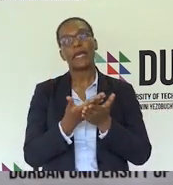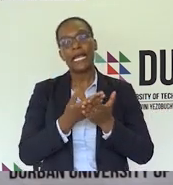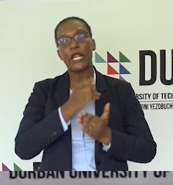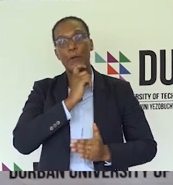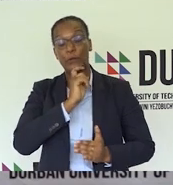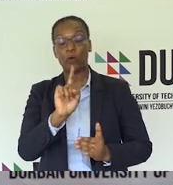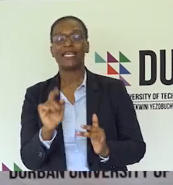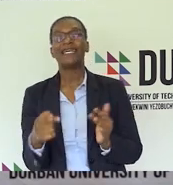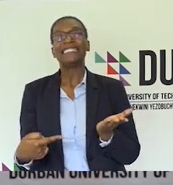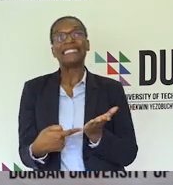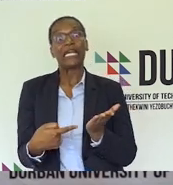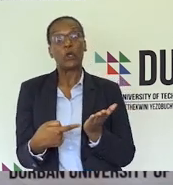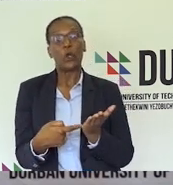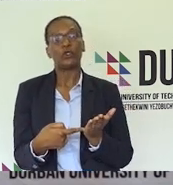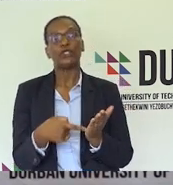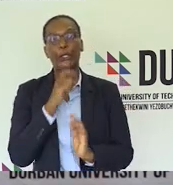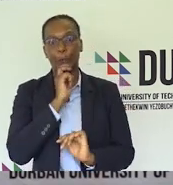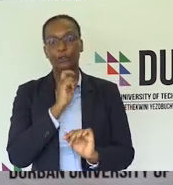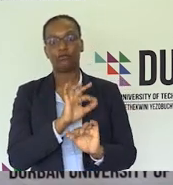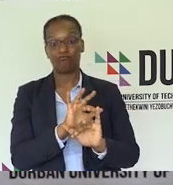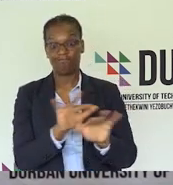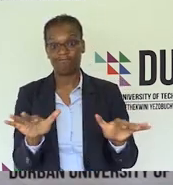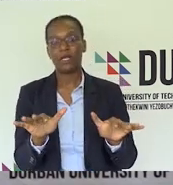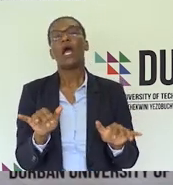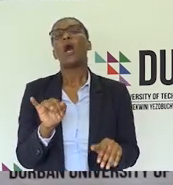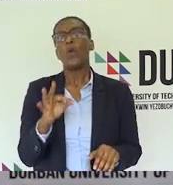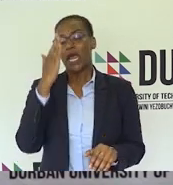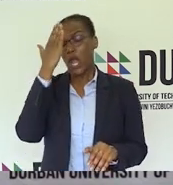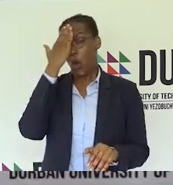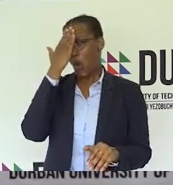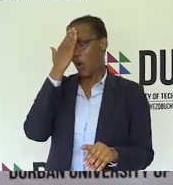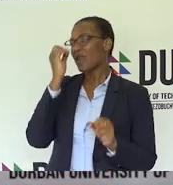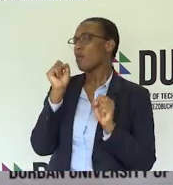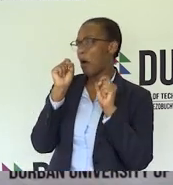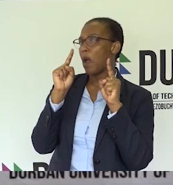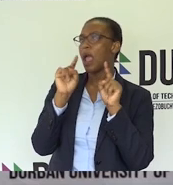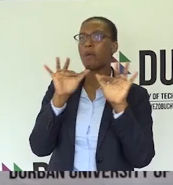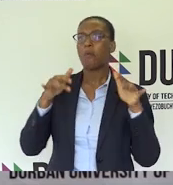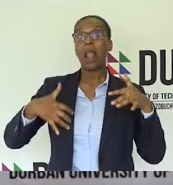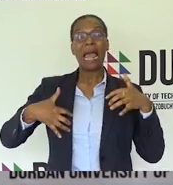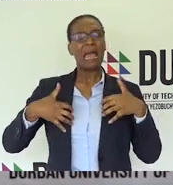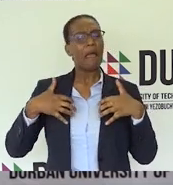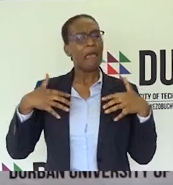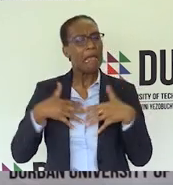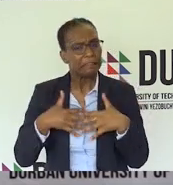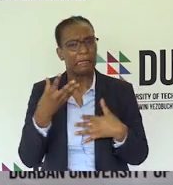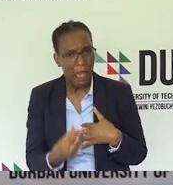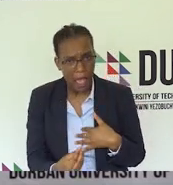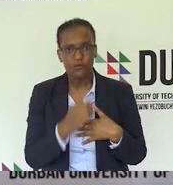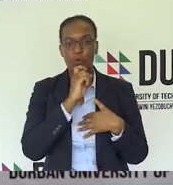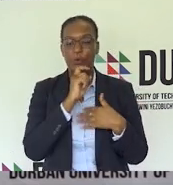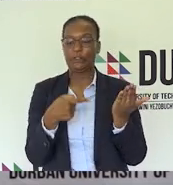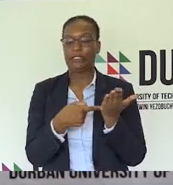technology initiatives. We are aware that there is certainly anxiety about the interaction between these technological